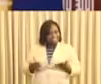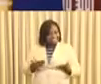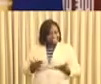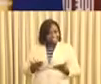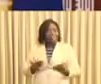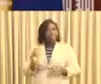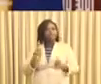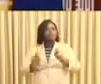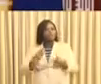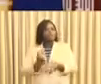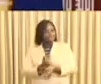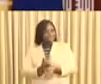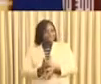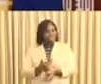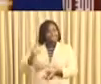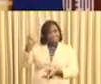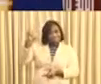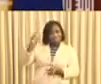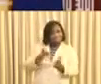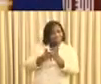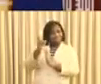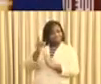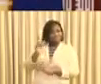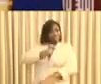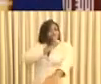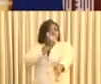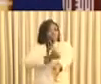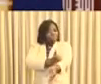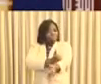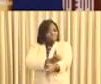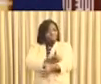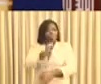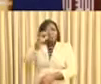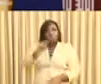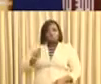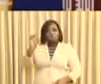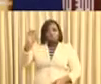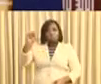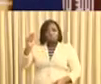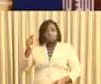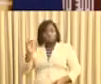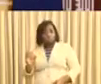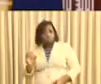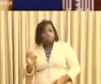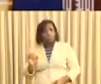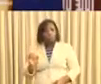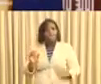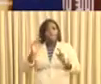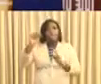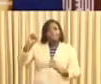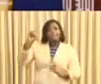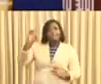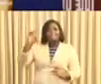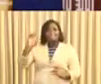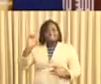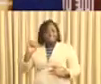authorities, the Zongo Development Fund, and metropolitan, municipal, and district assemblies will be tasked to place